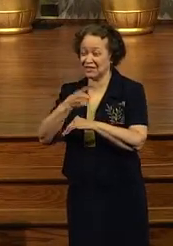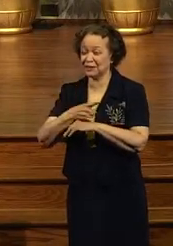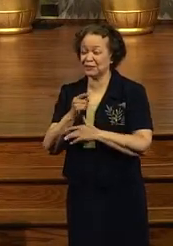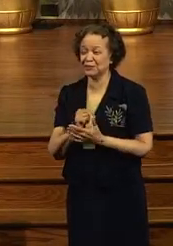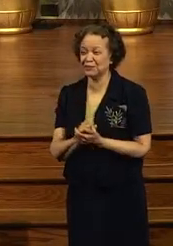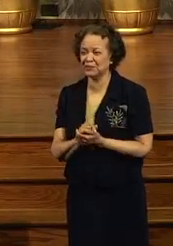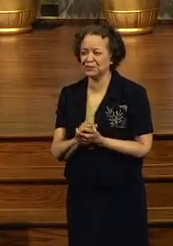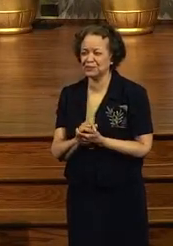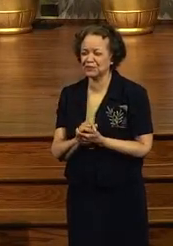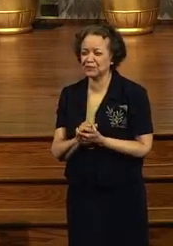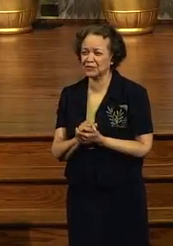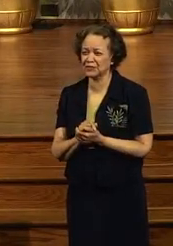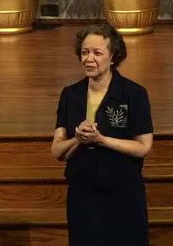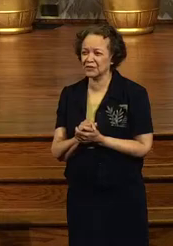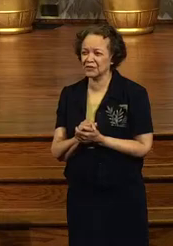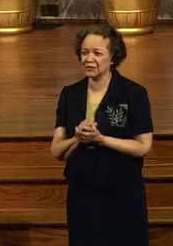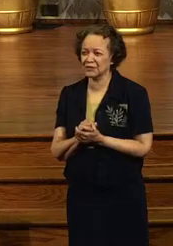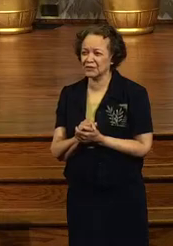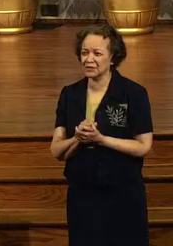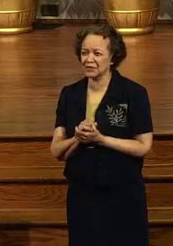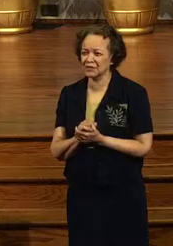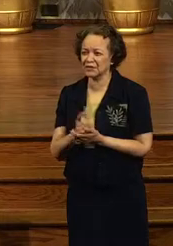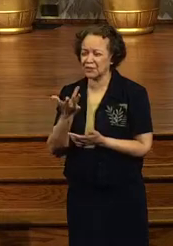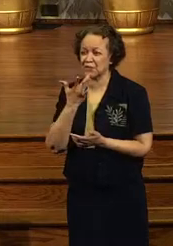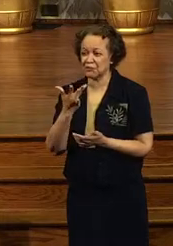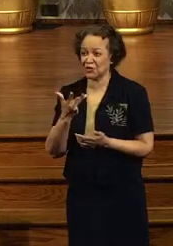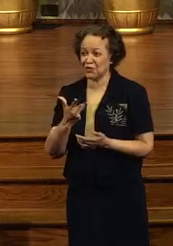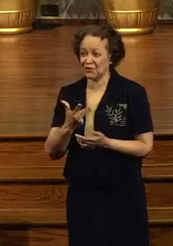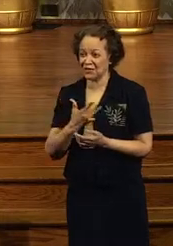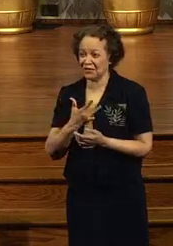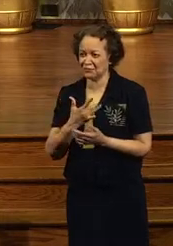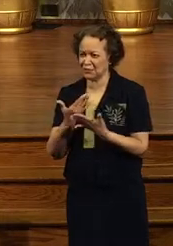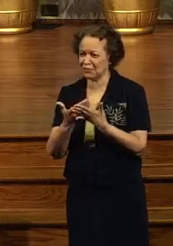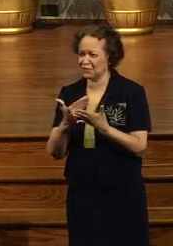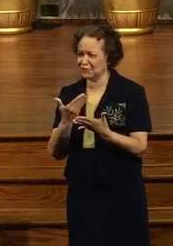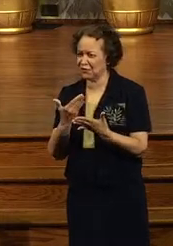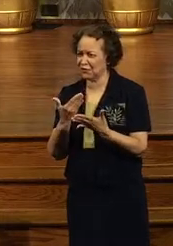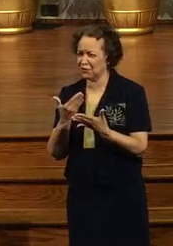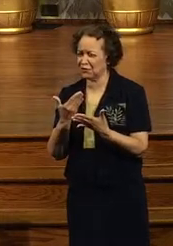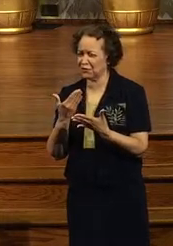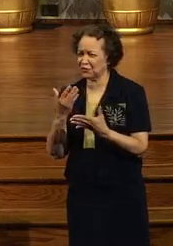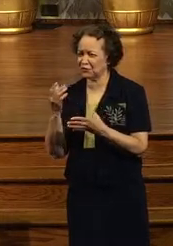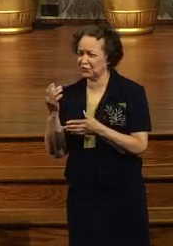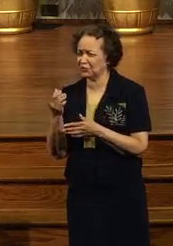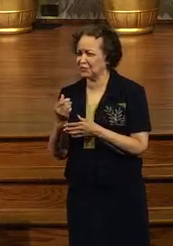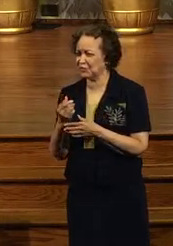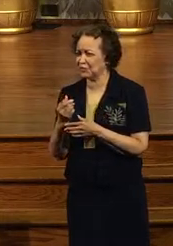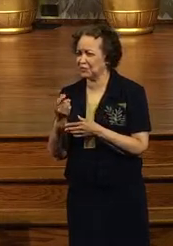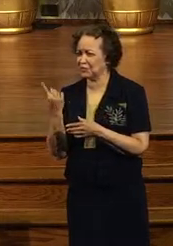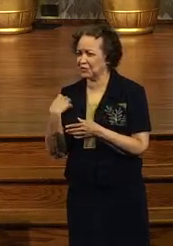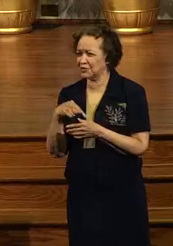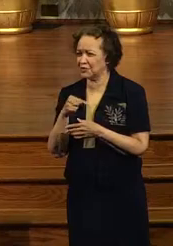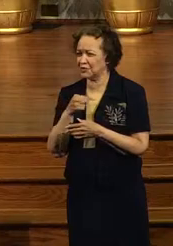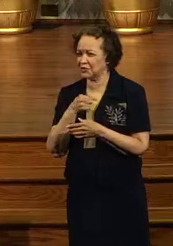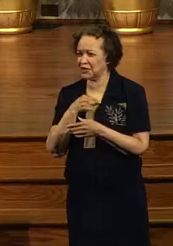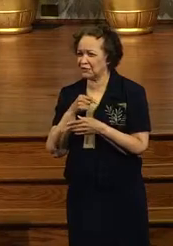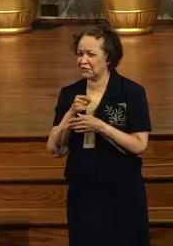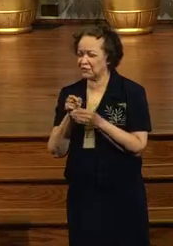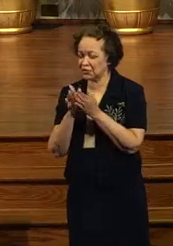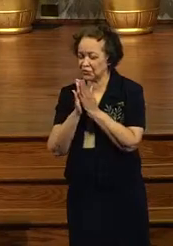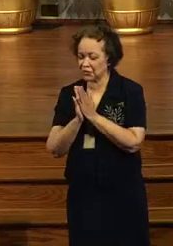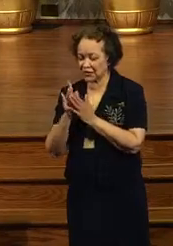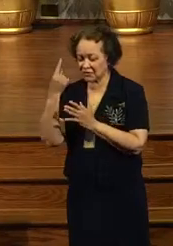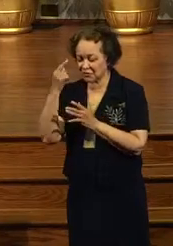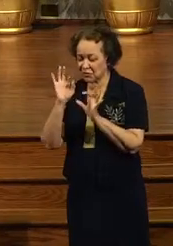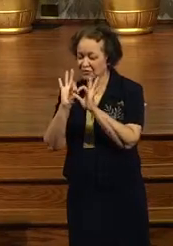time. We are celebrating birthdays, but before we celebrate the birthdays, we have to pray for these families who